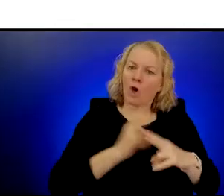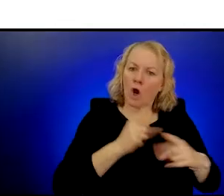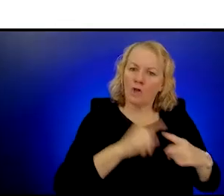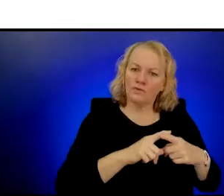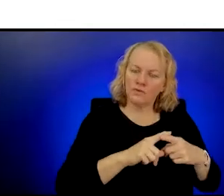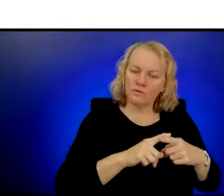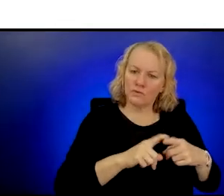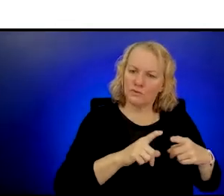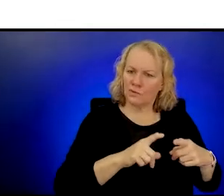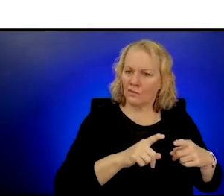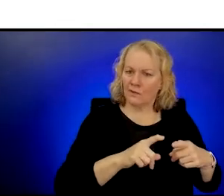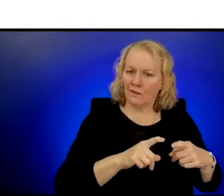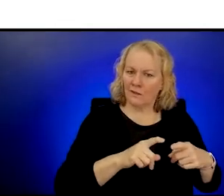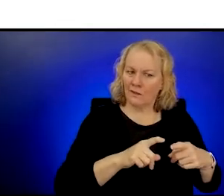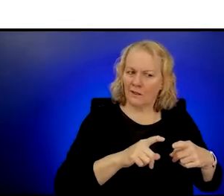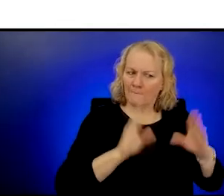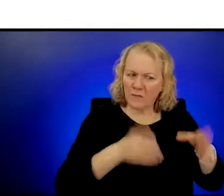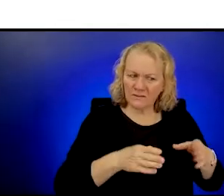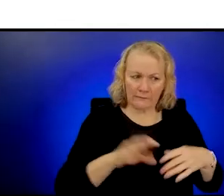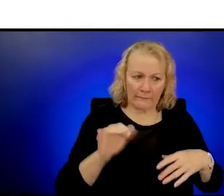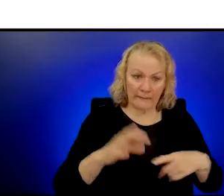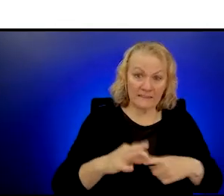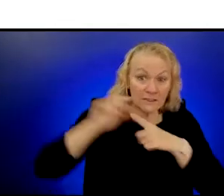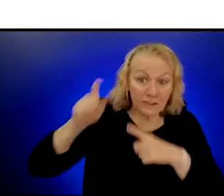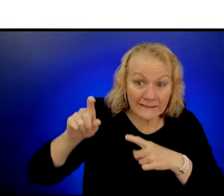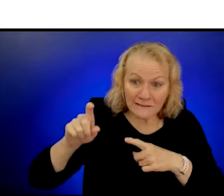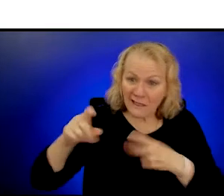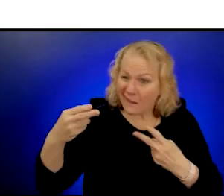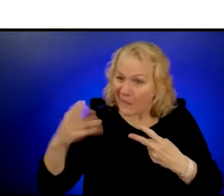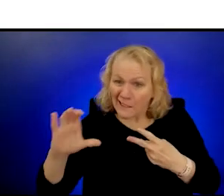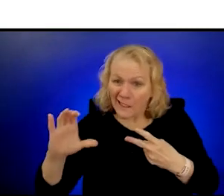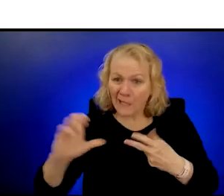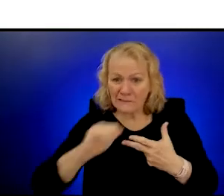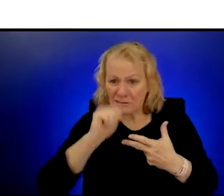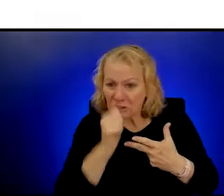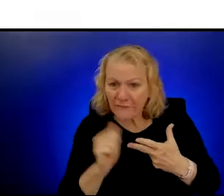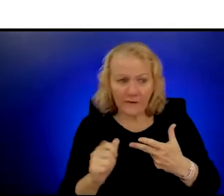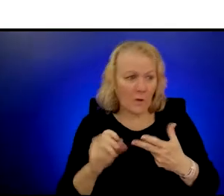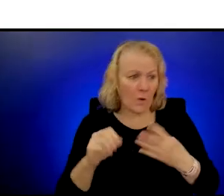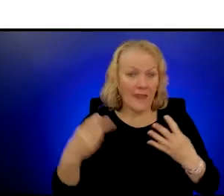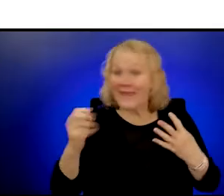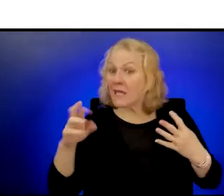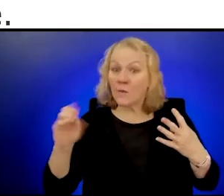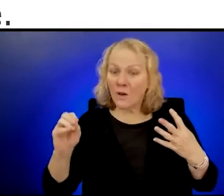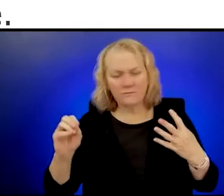person as special needs, handicapped, suffering, or a hero.